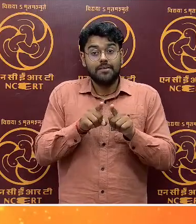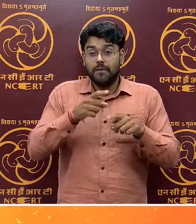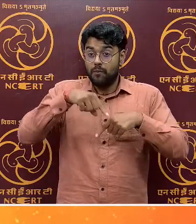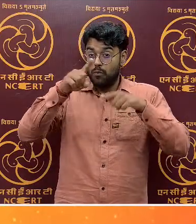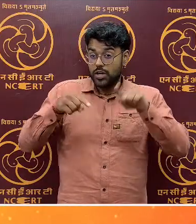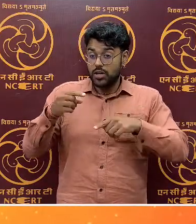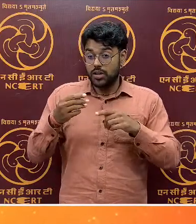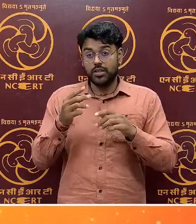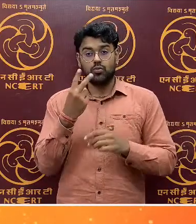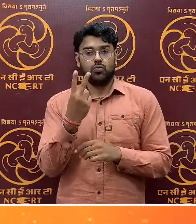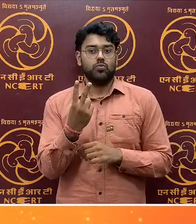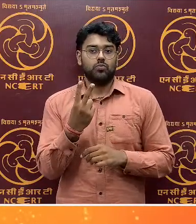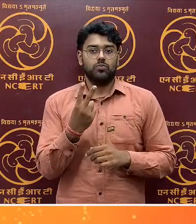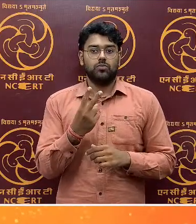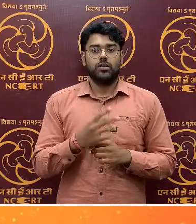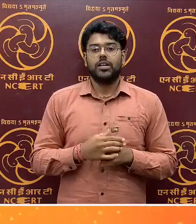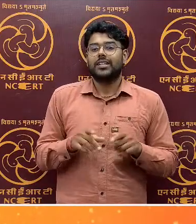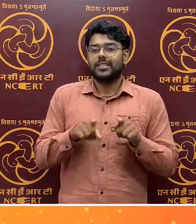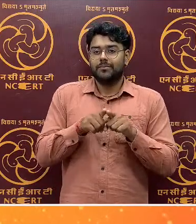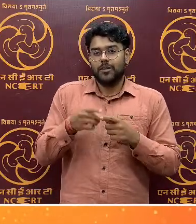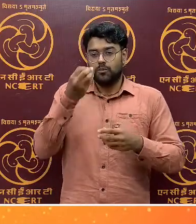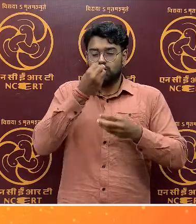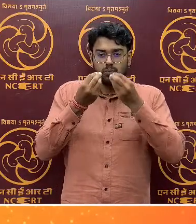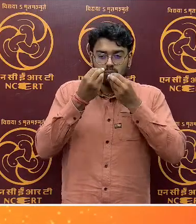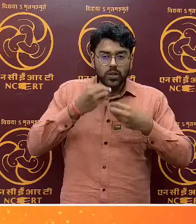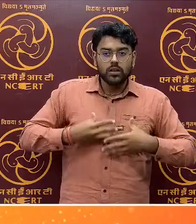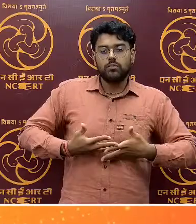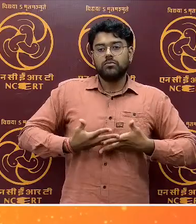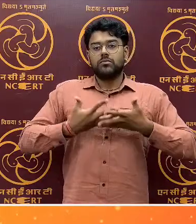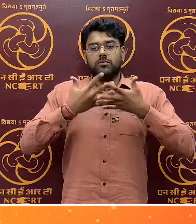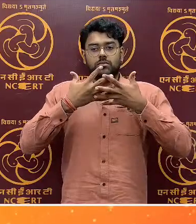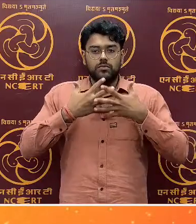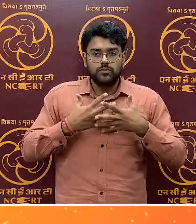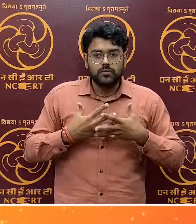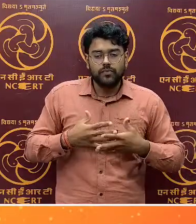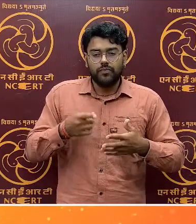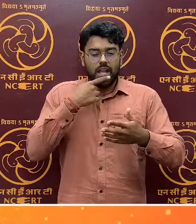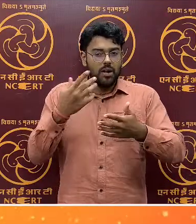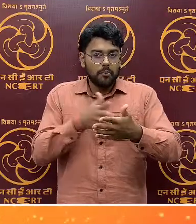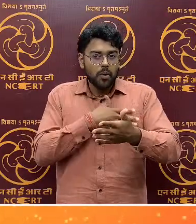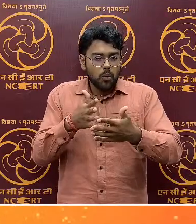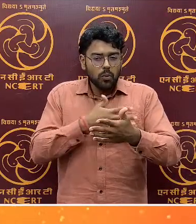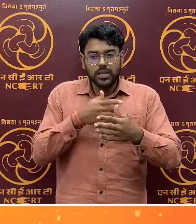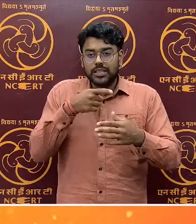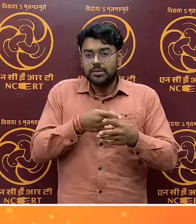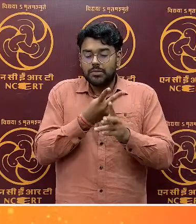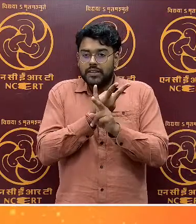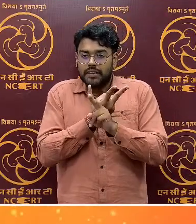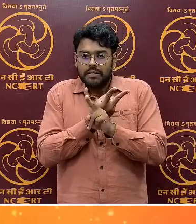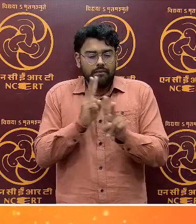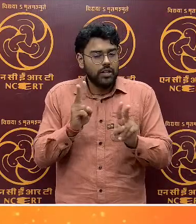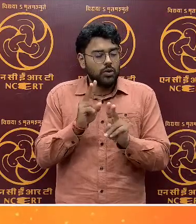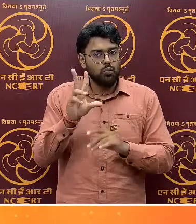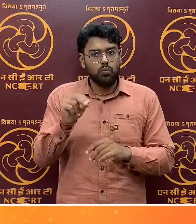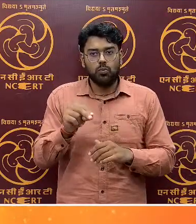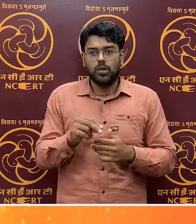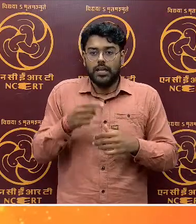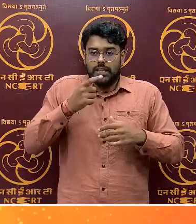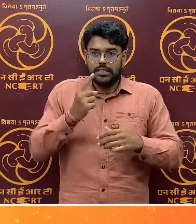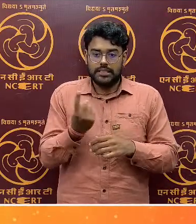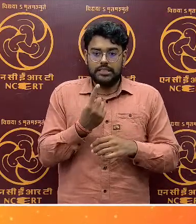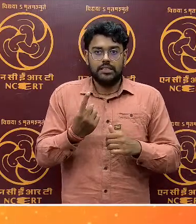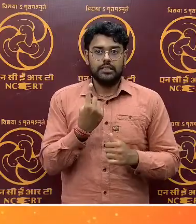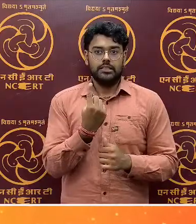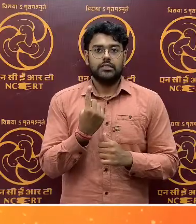variation. Let it be digestive system, respiratory system, excretory system, there will be no difference in that. The difference is